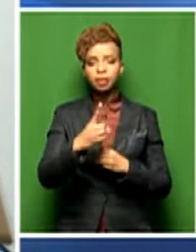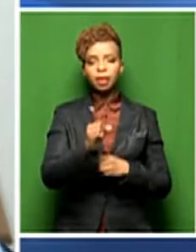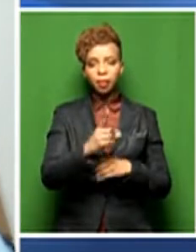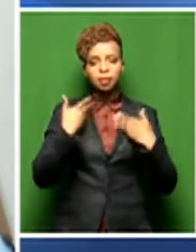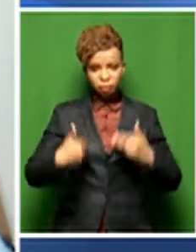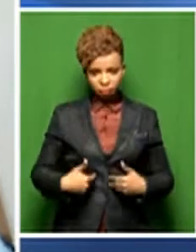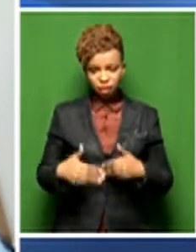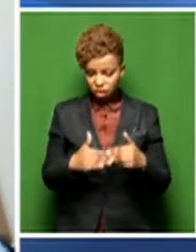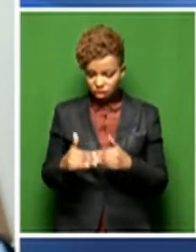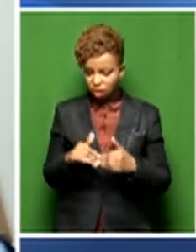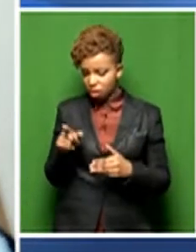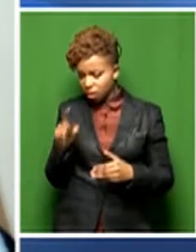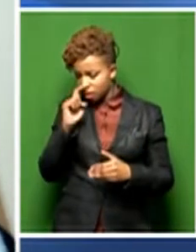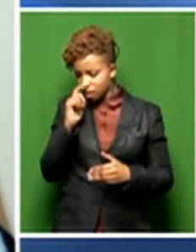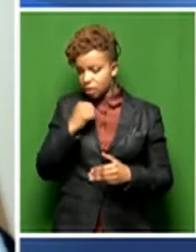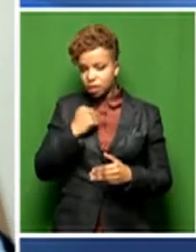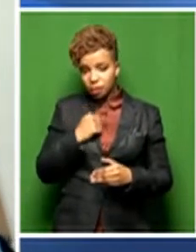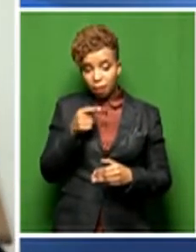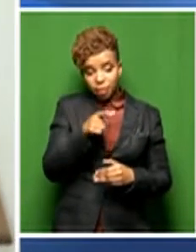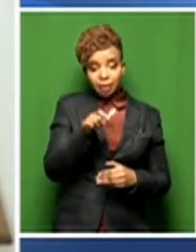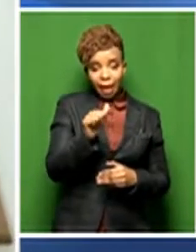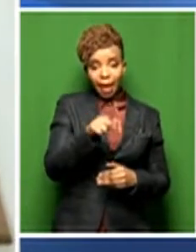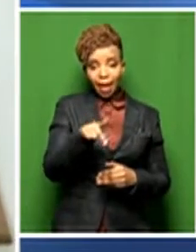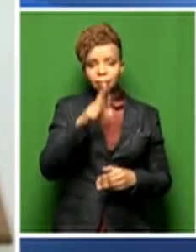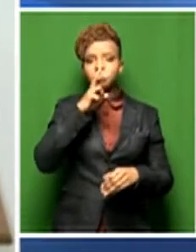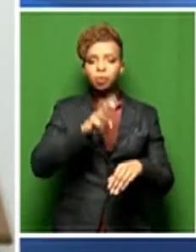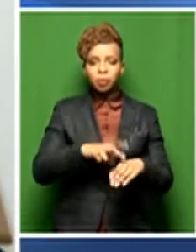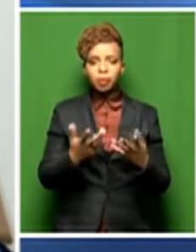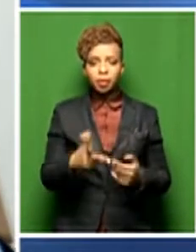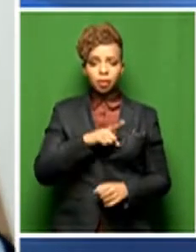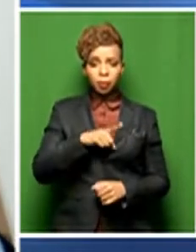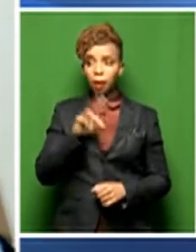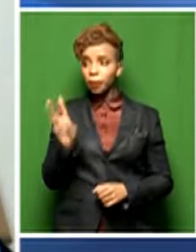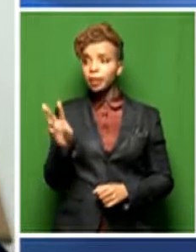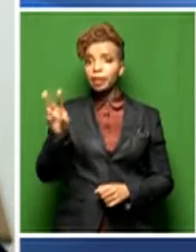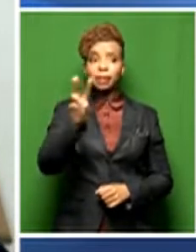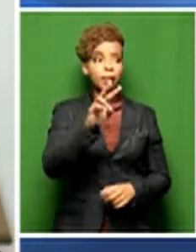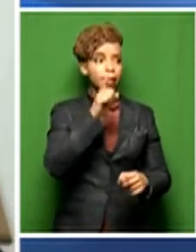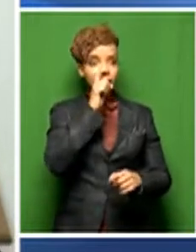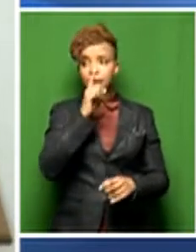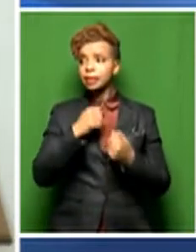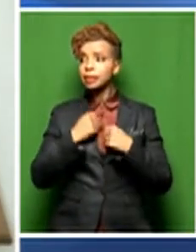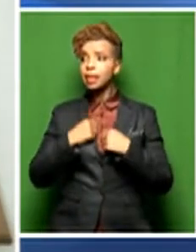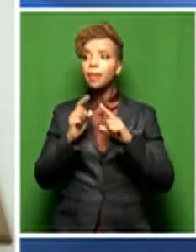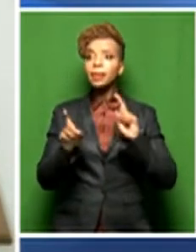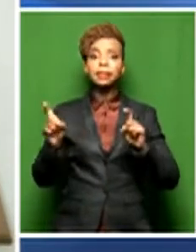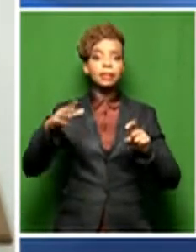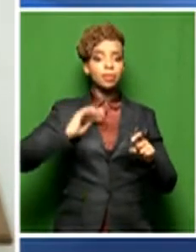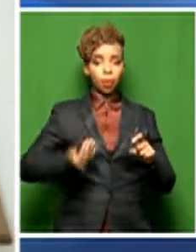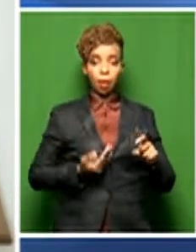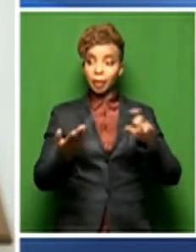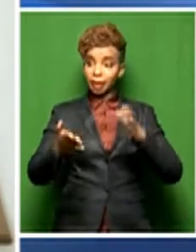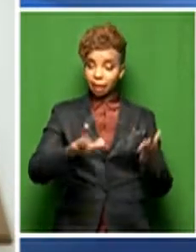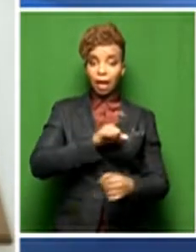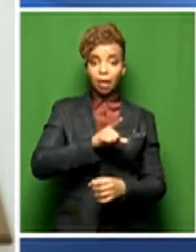seen our sisters dying because of gender-based violence. So hence, as a Circle of Global Business Women, we came up with this